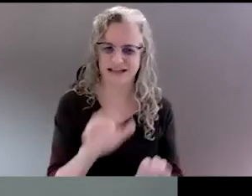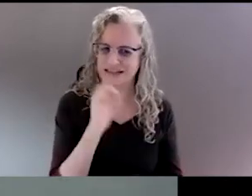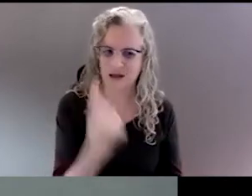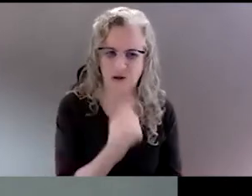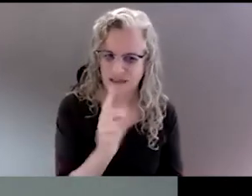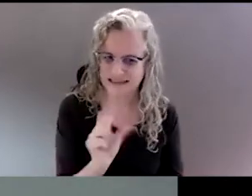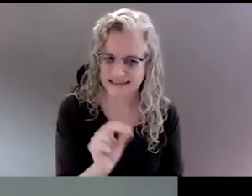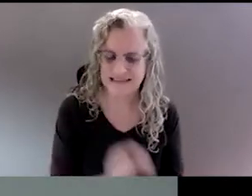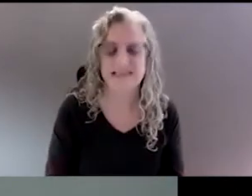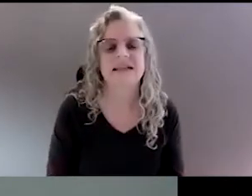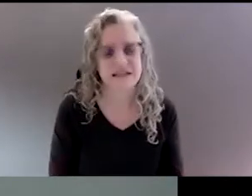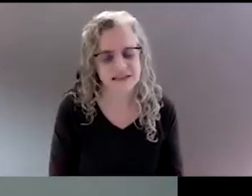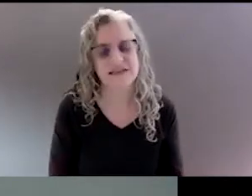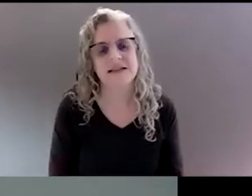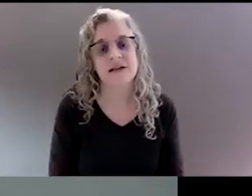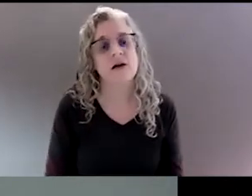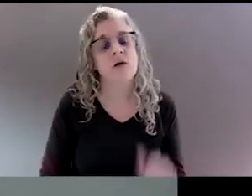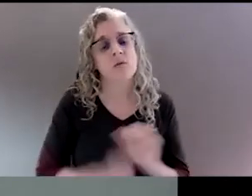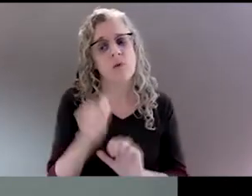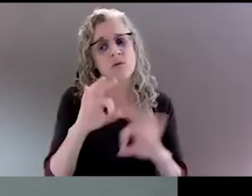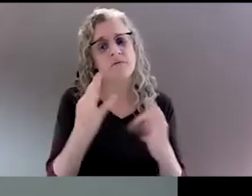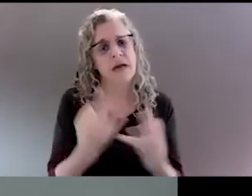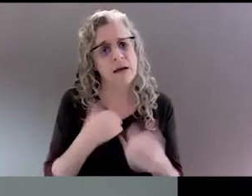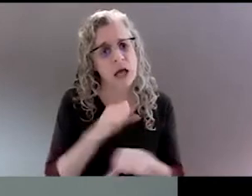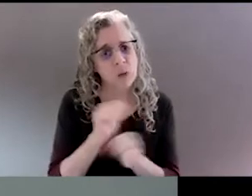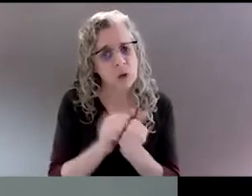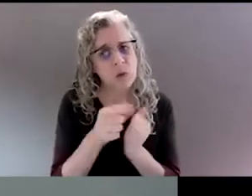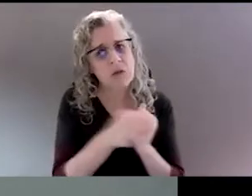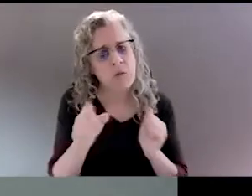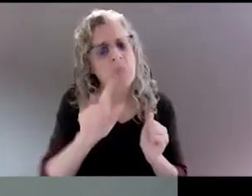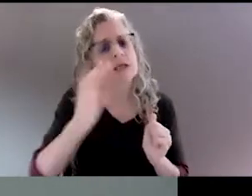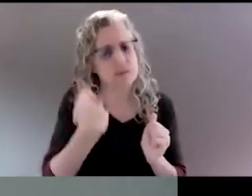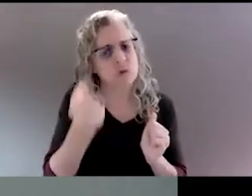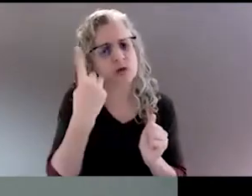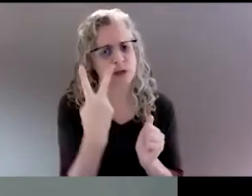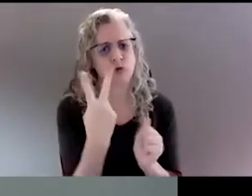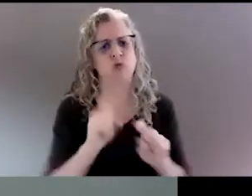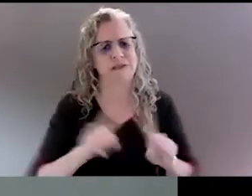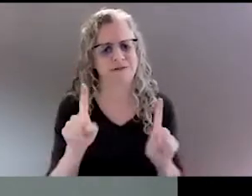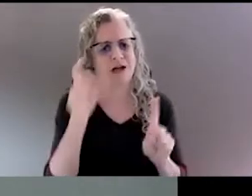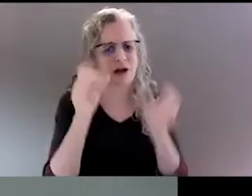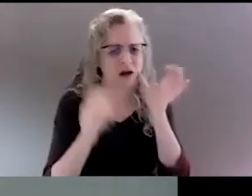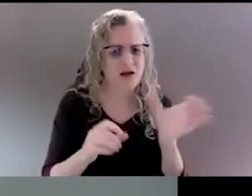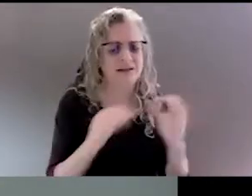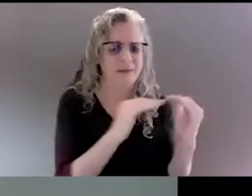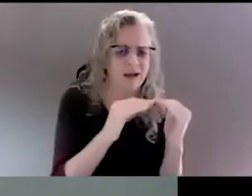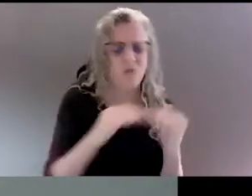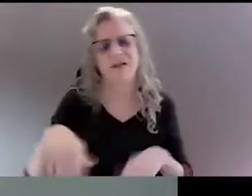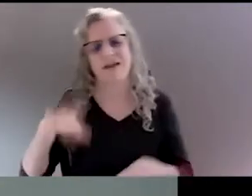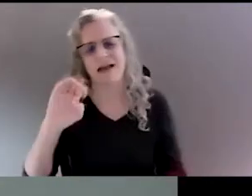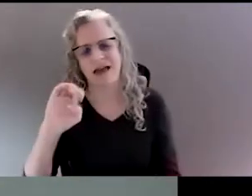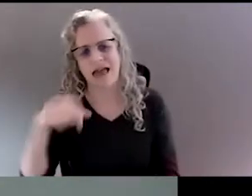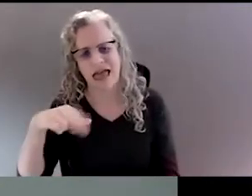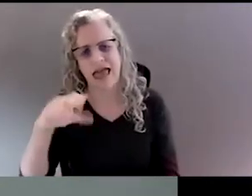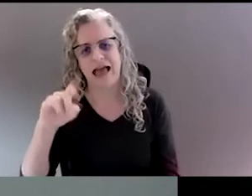most of the families that I know and work with do understand the concept of equity. The trick is to get the balance so that we